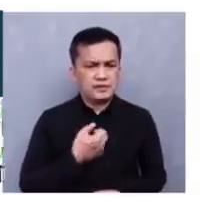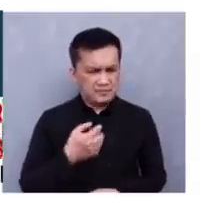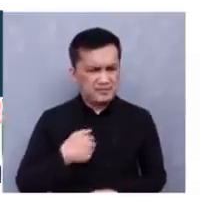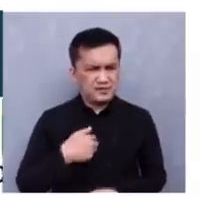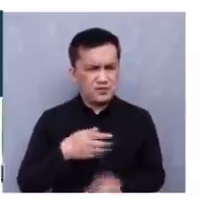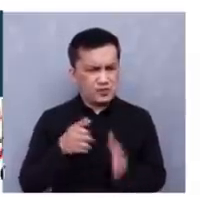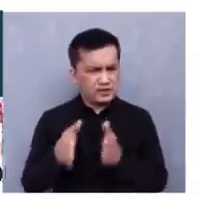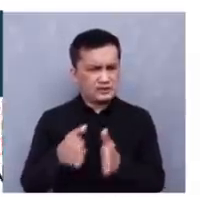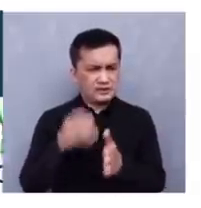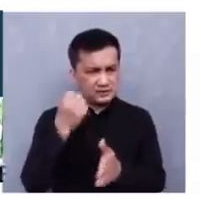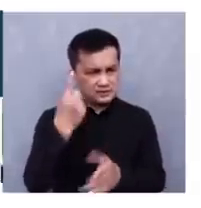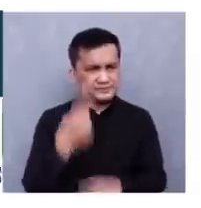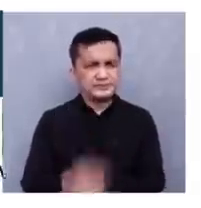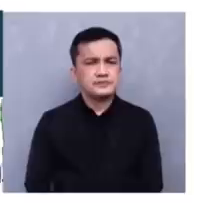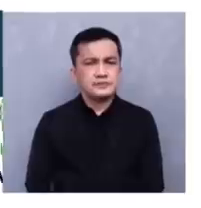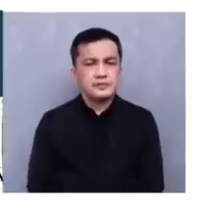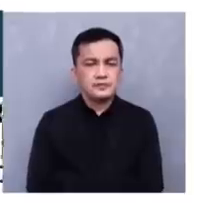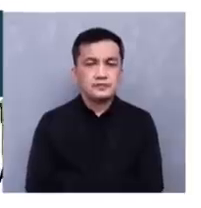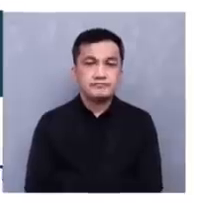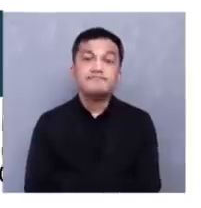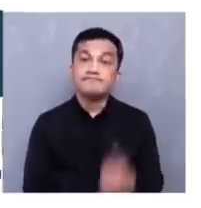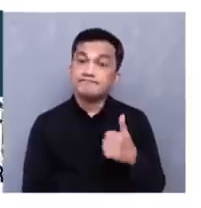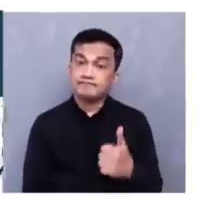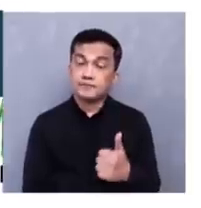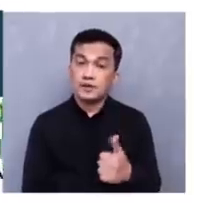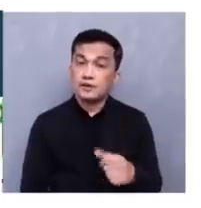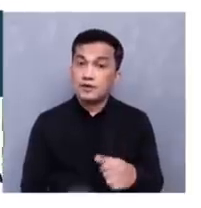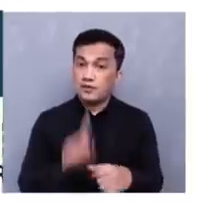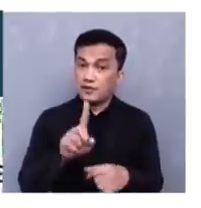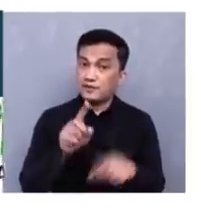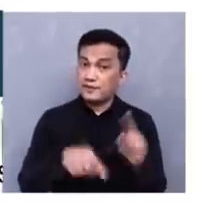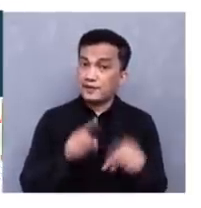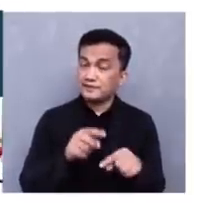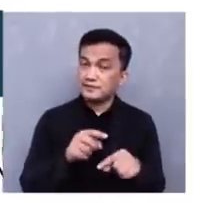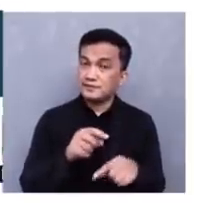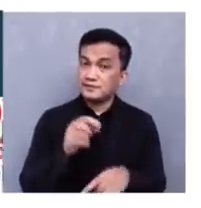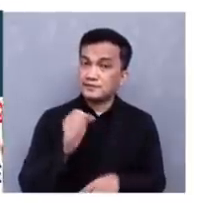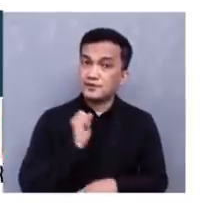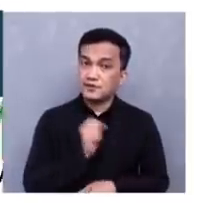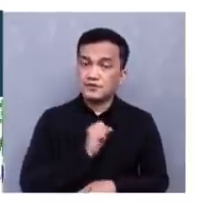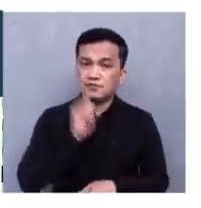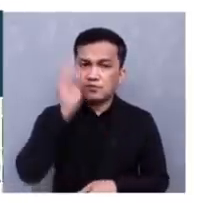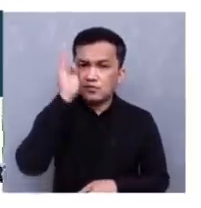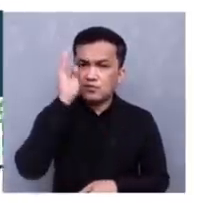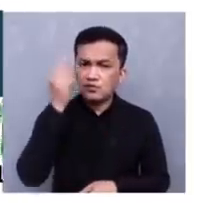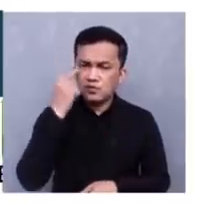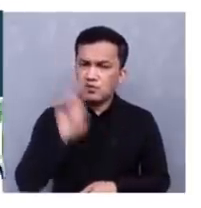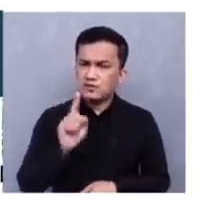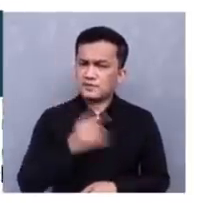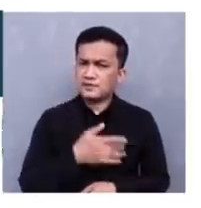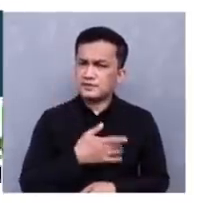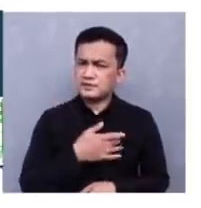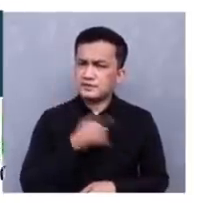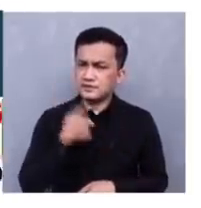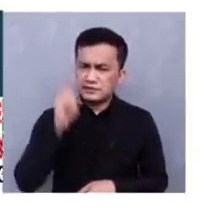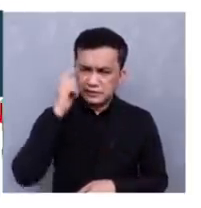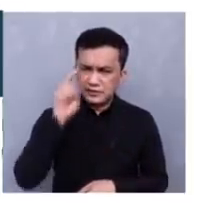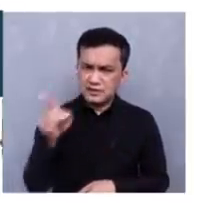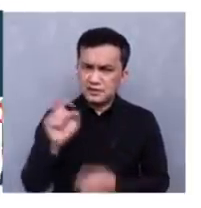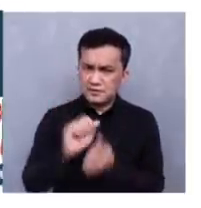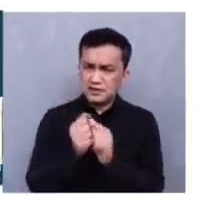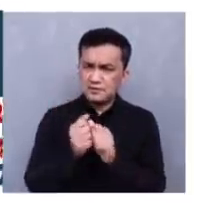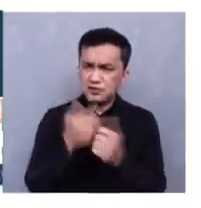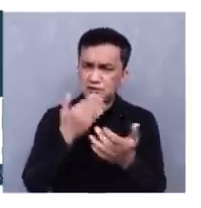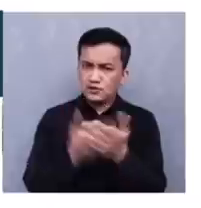Mm. All right. Now, and what about one of your friends, Senator Bong? What makes you think that he can become a good leader of